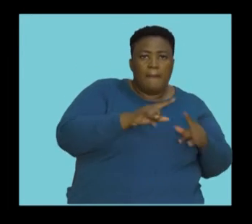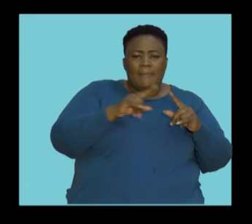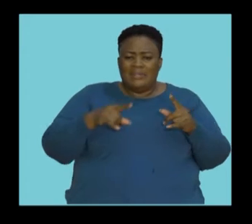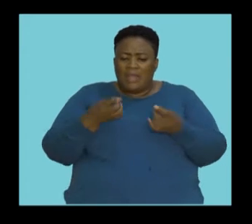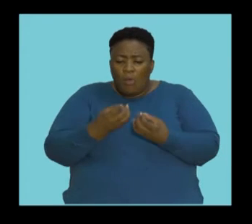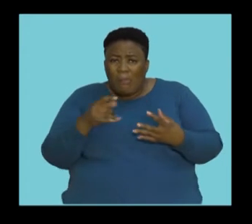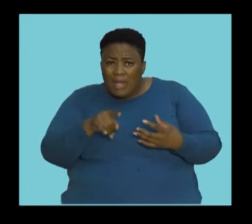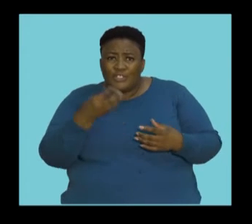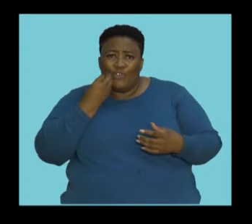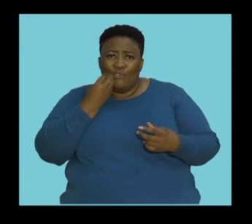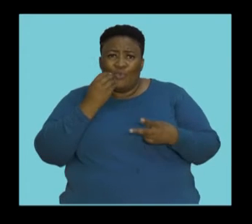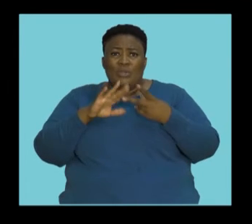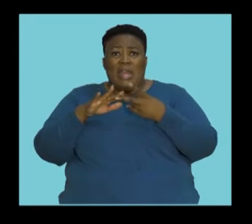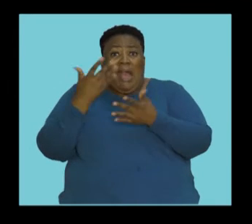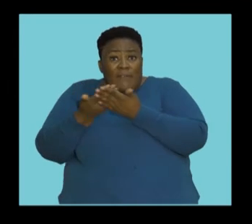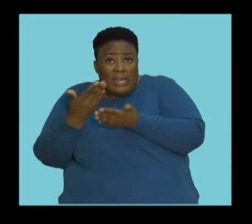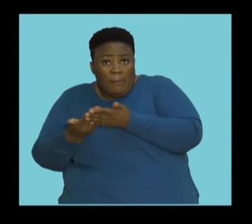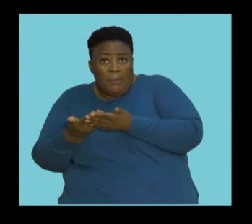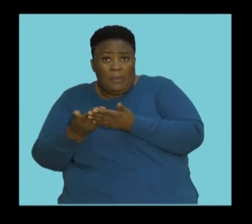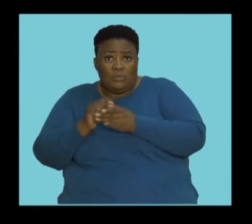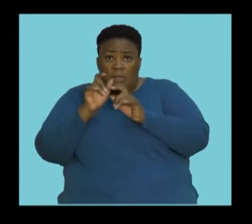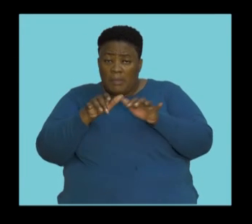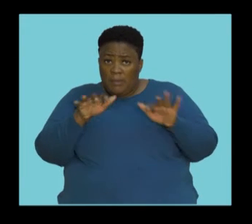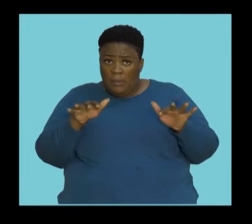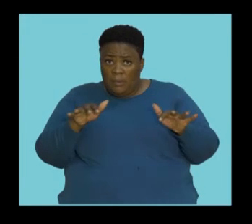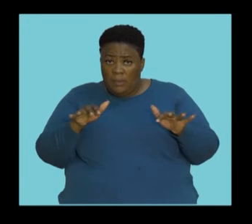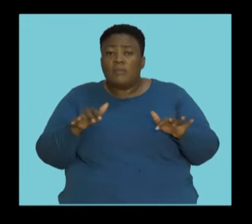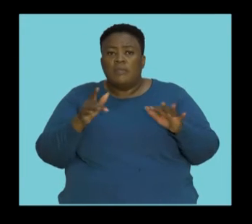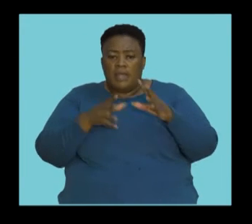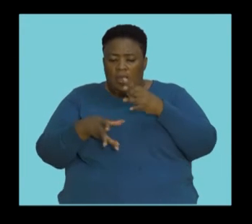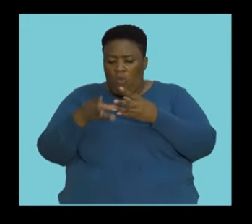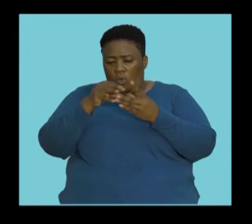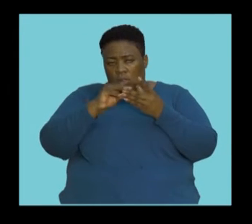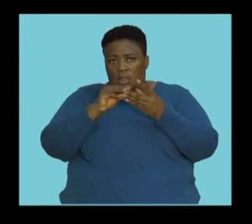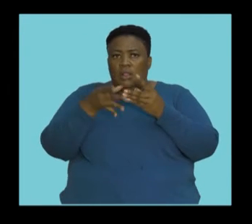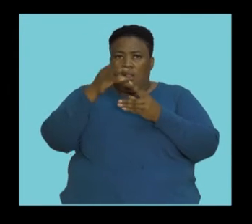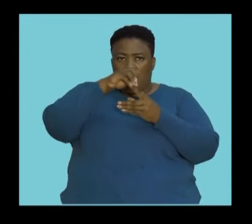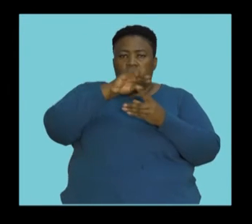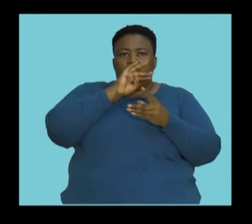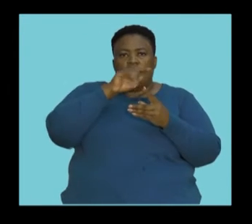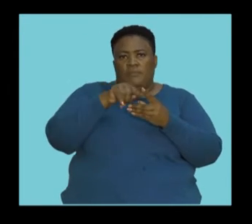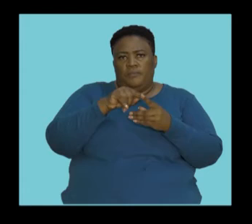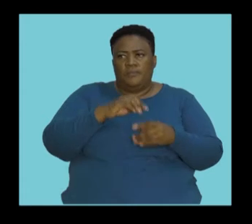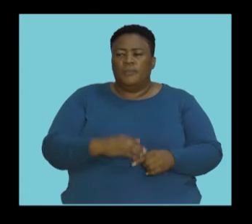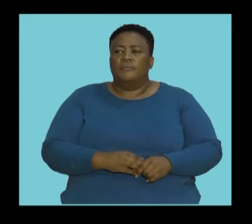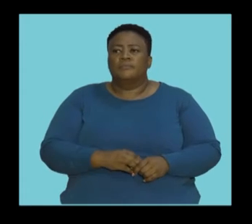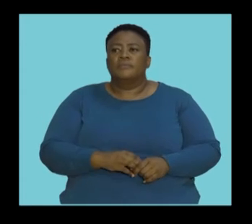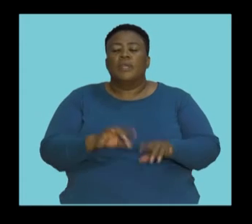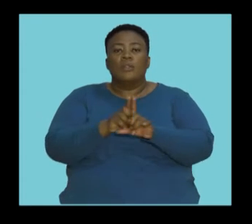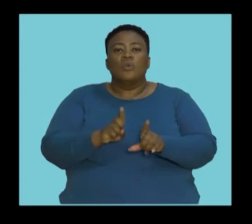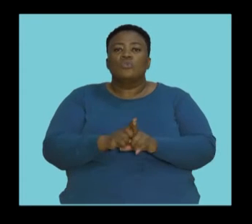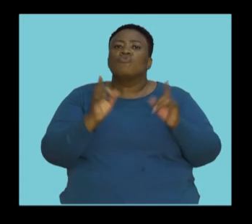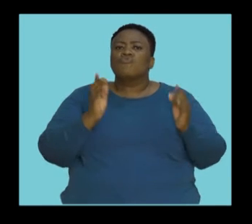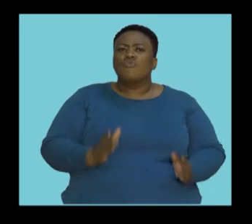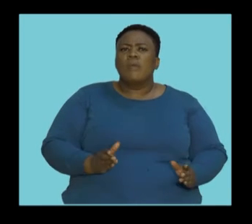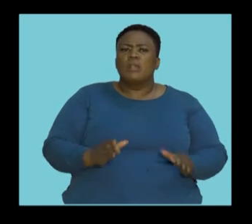of that food and whether it's available to the population in a country. We also need to look at human exponential population